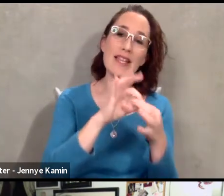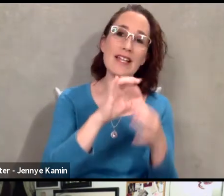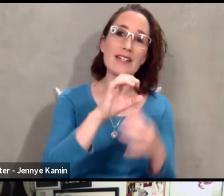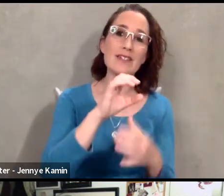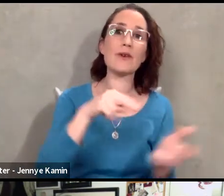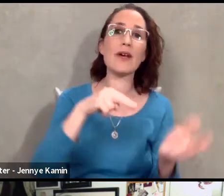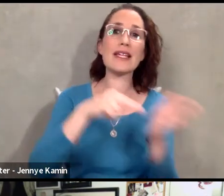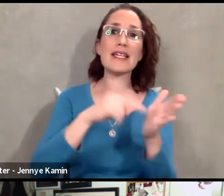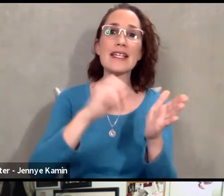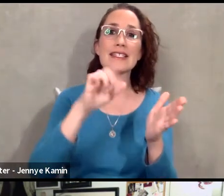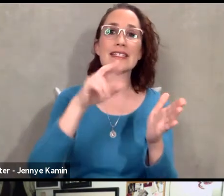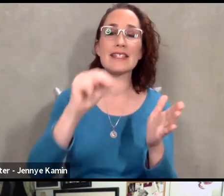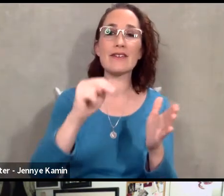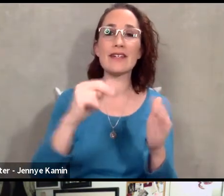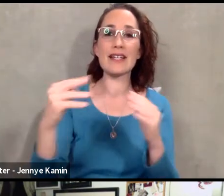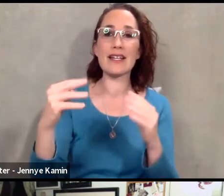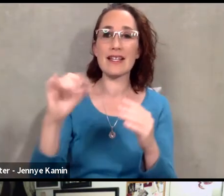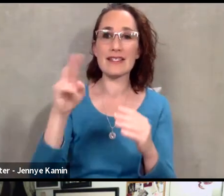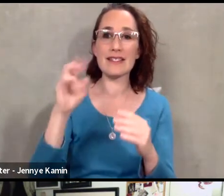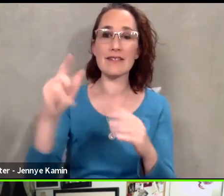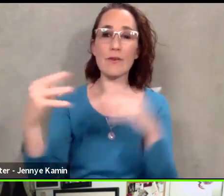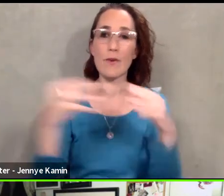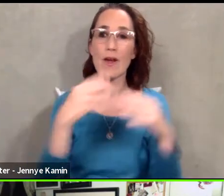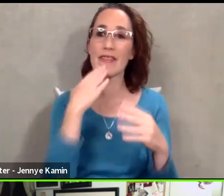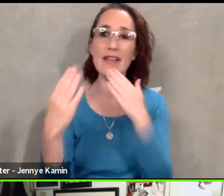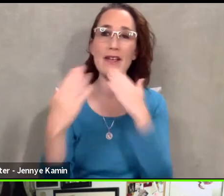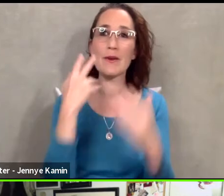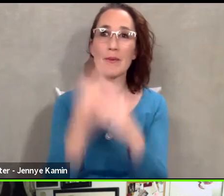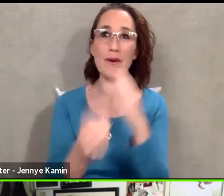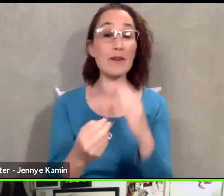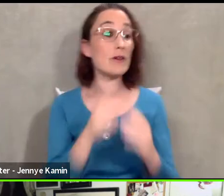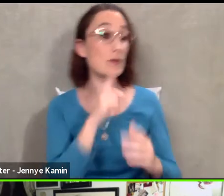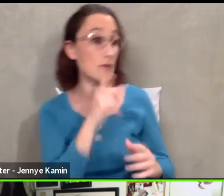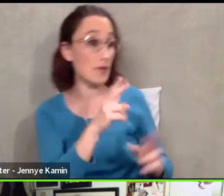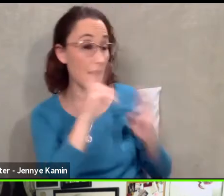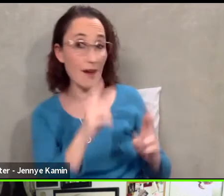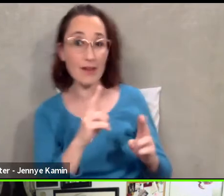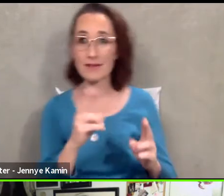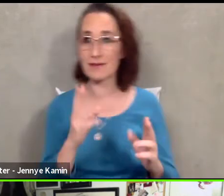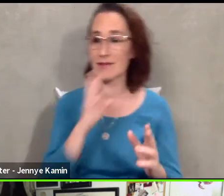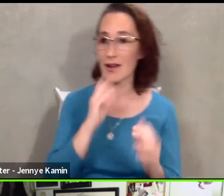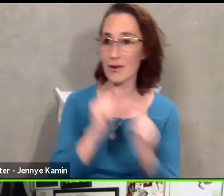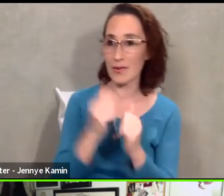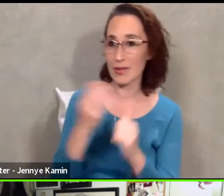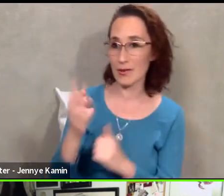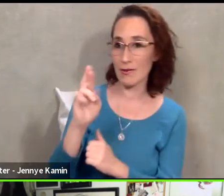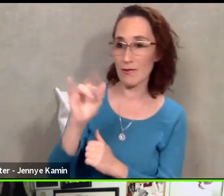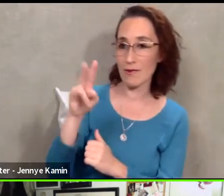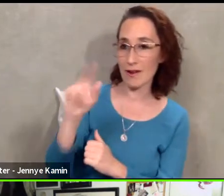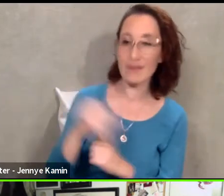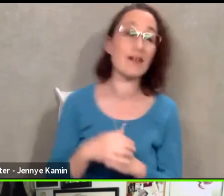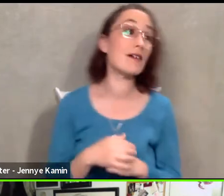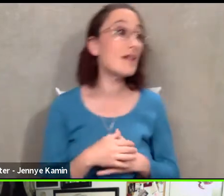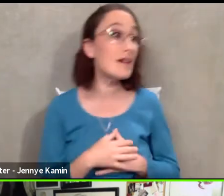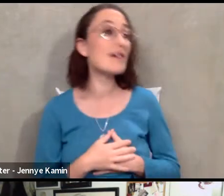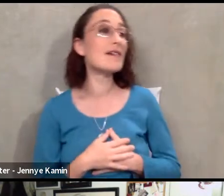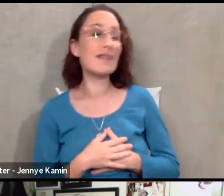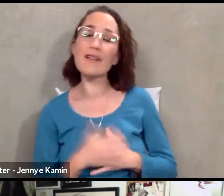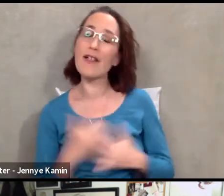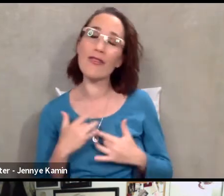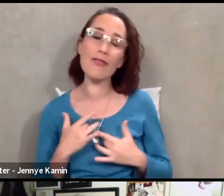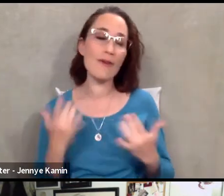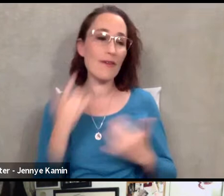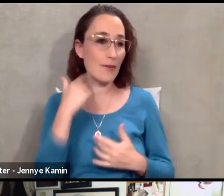And thanks again to both of you. I really appreciate it. Thank you so much. It was an honor. It's really an honor speaking to you, Reva. It's been completely a thrill. You